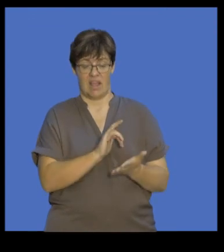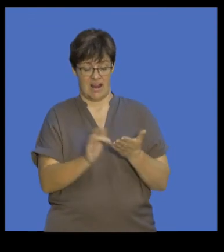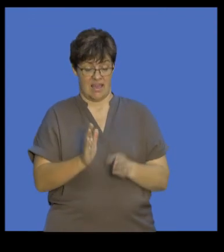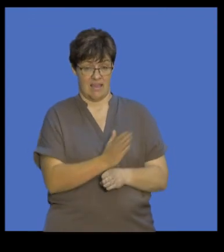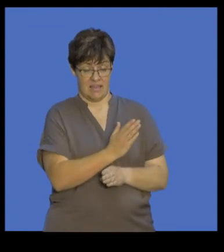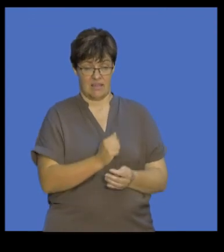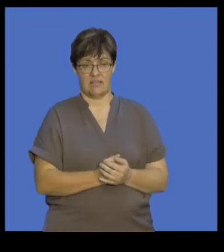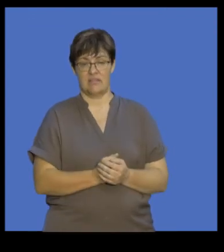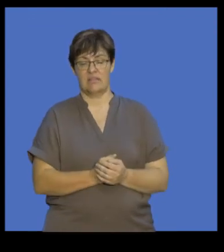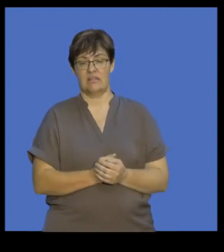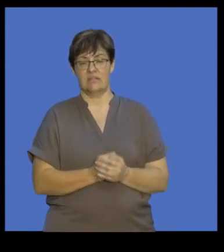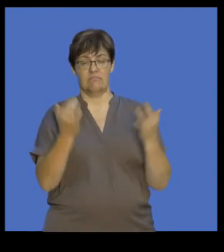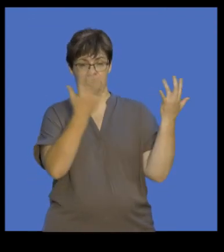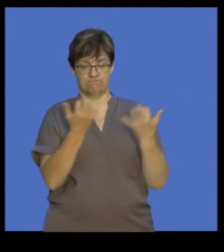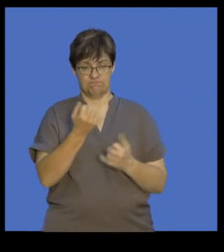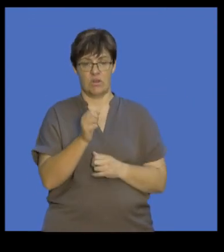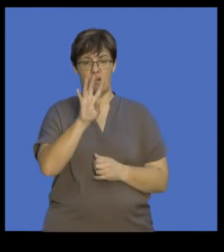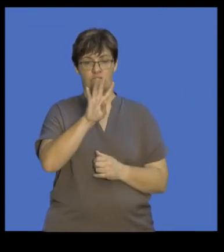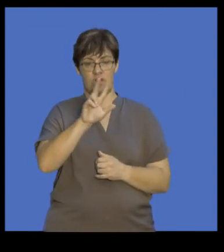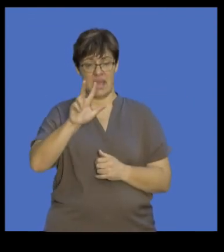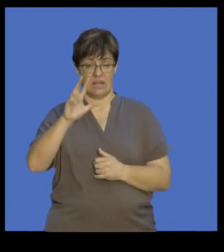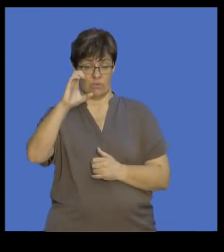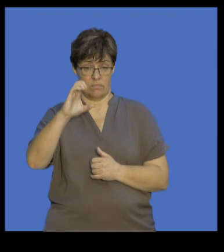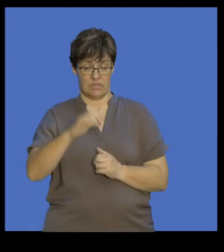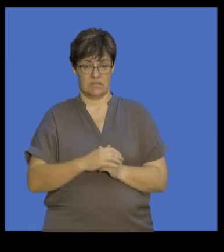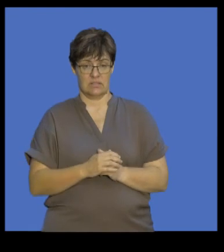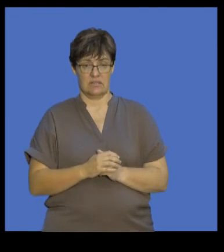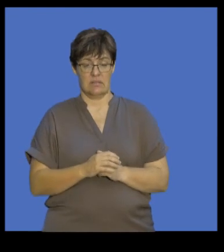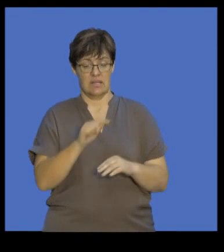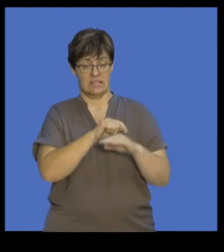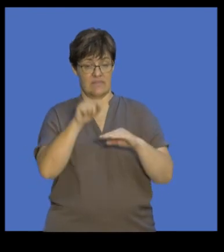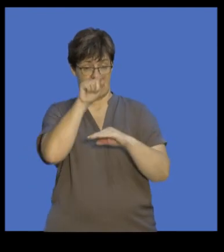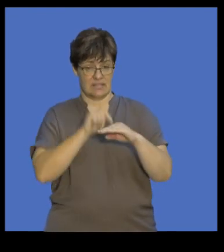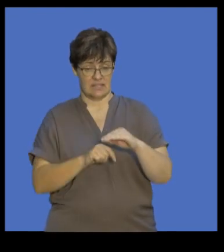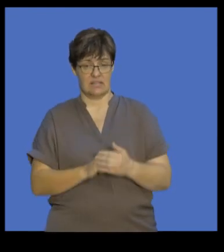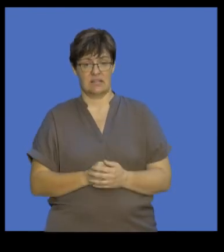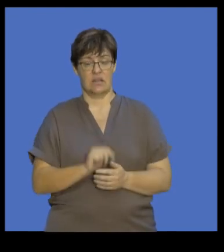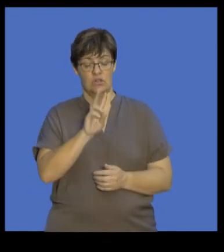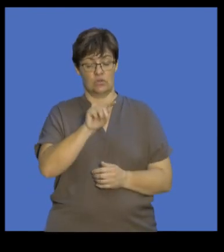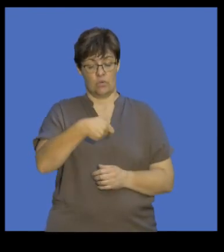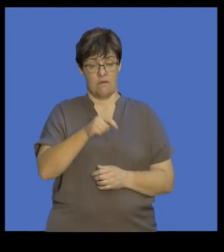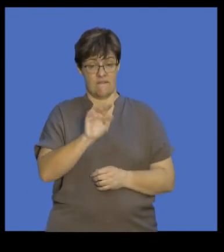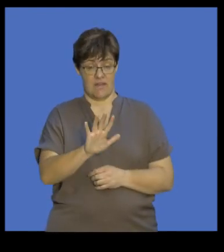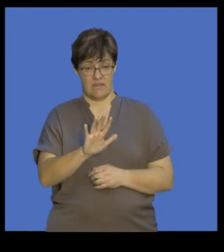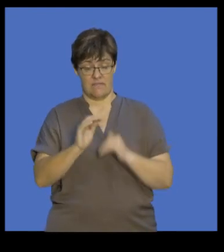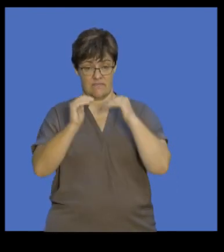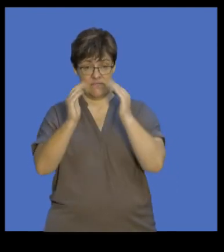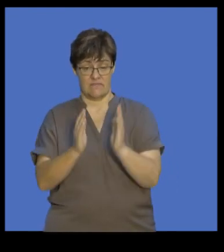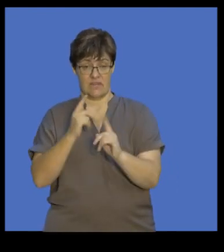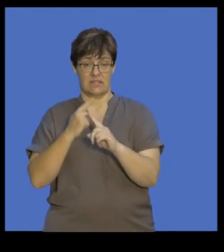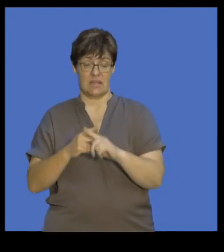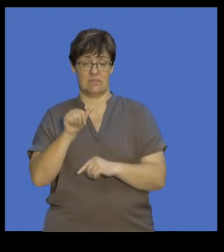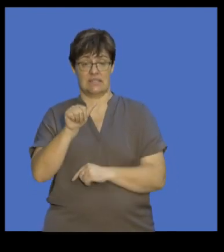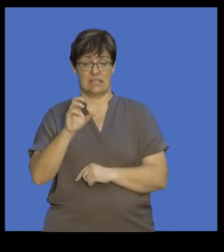We have, let's clear that. The calculation is 48 coulombs into